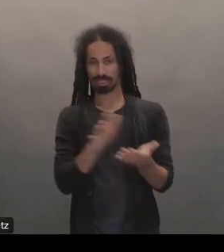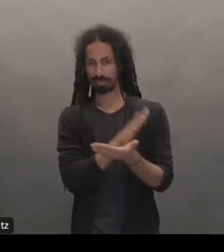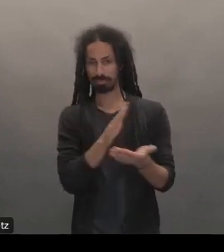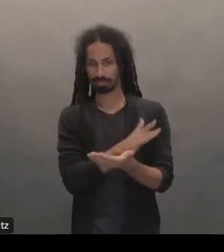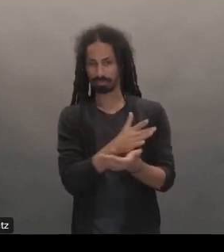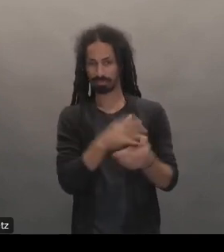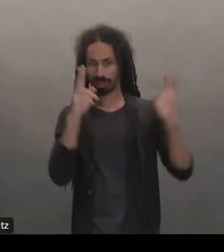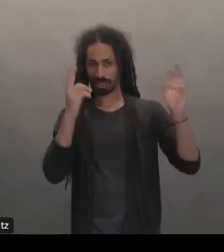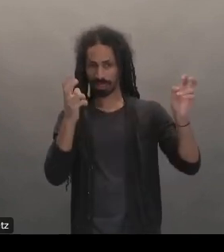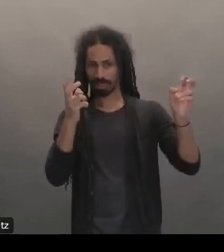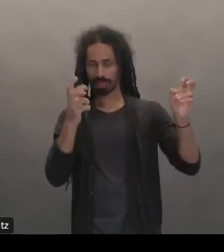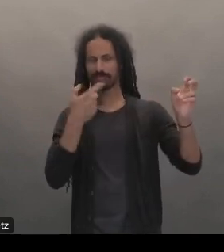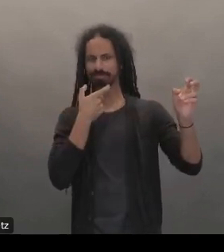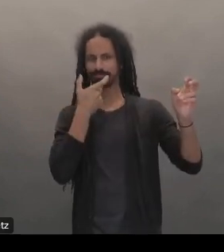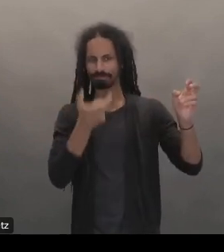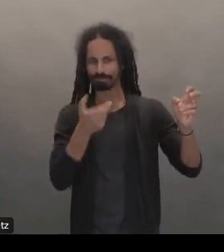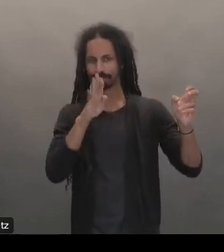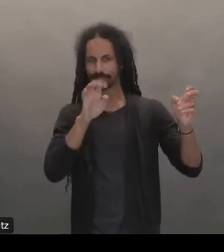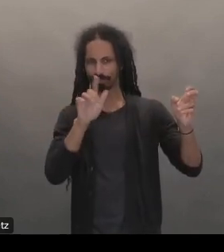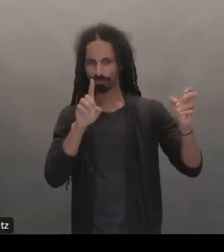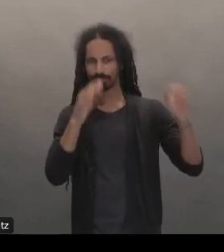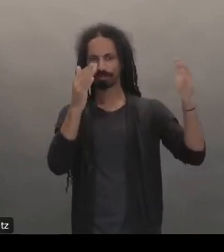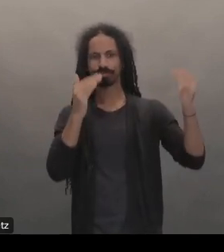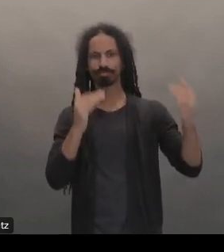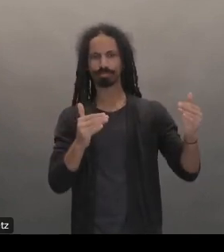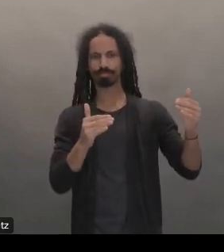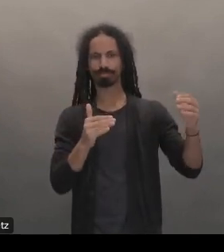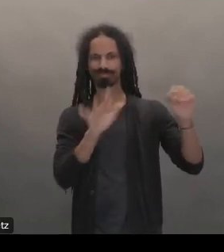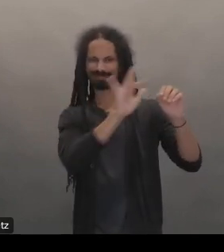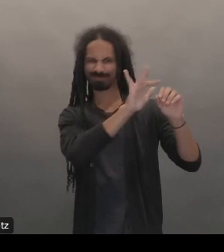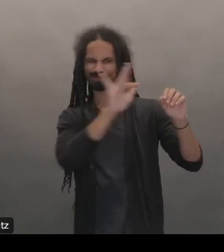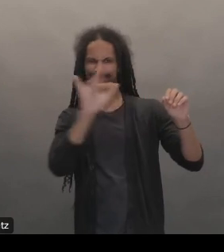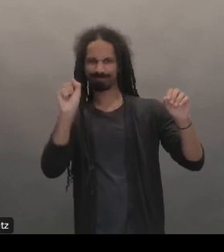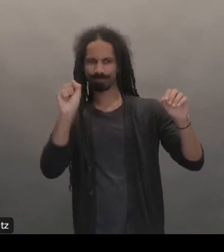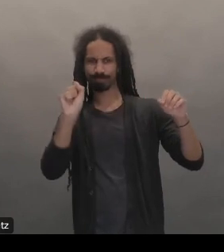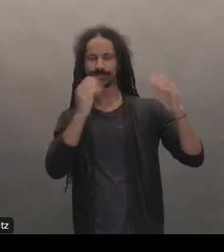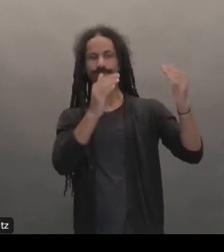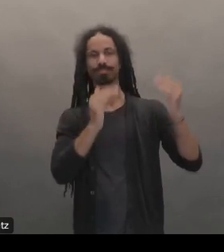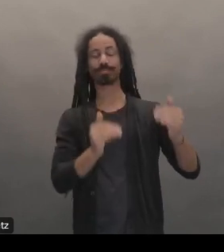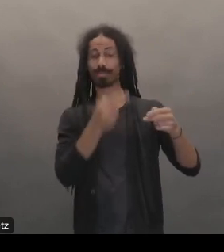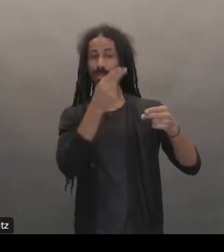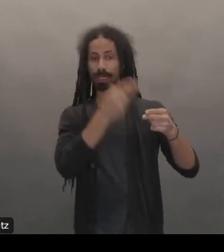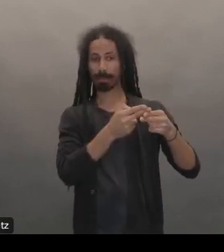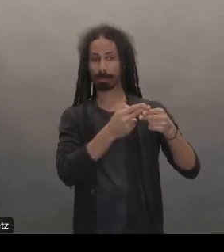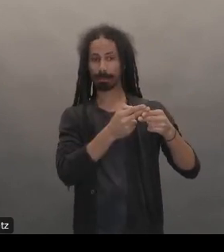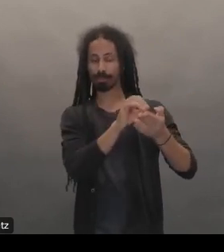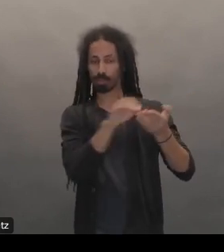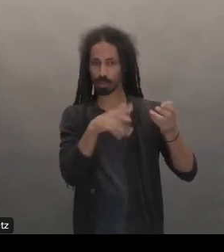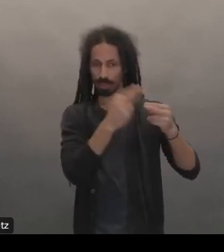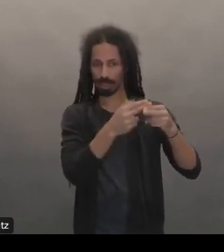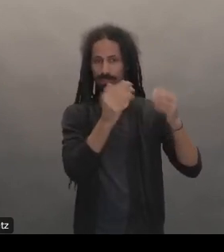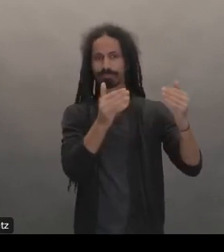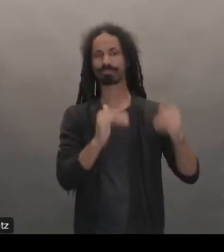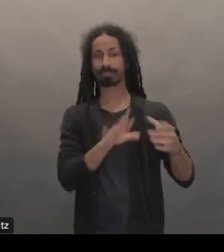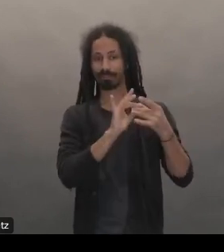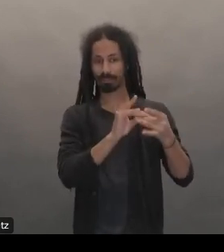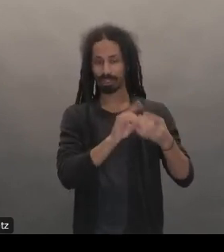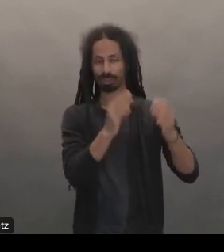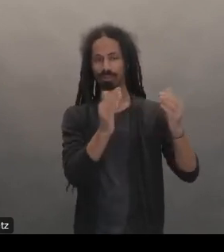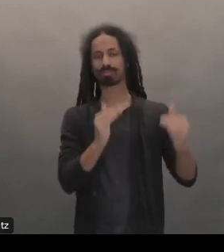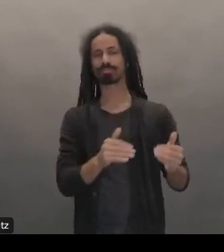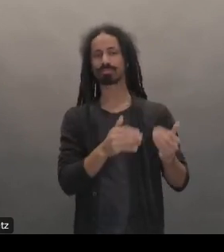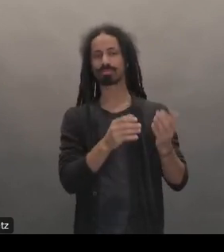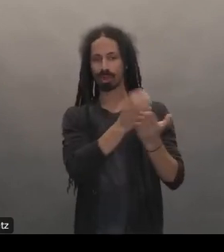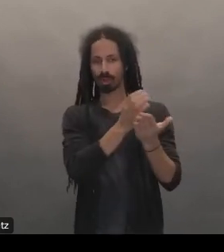bolded, then there's an extra space, then the student name, affiliation, course